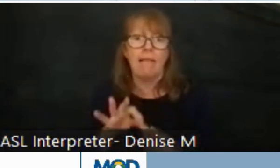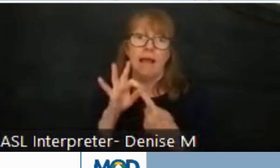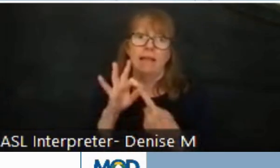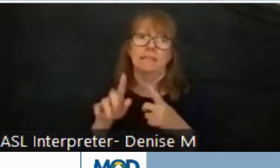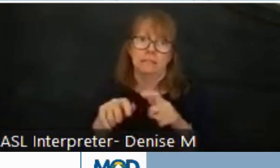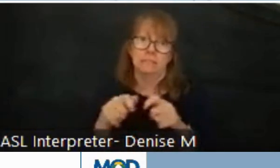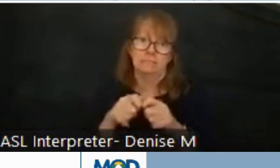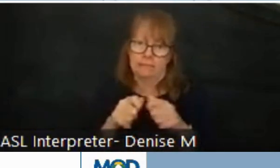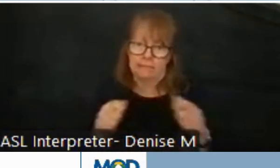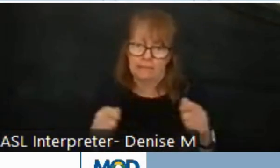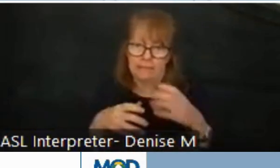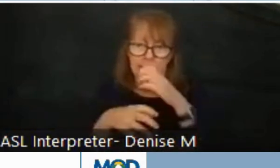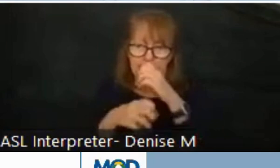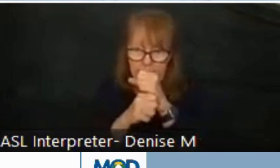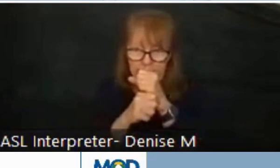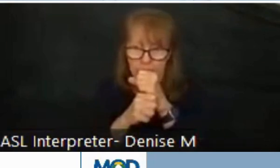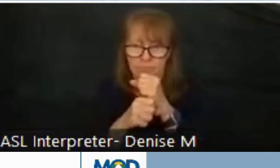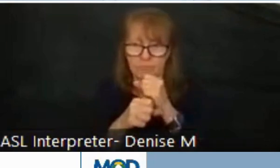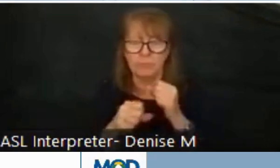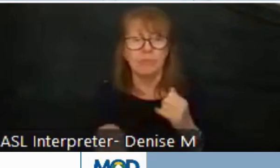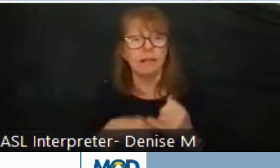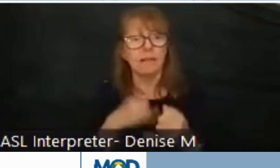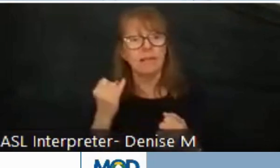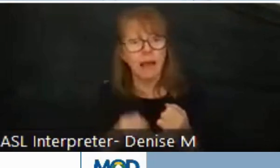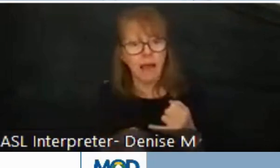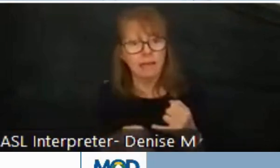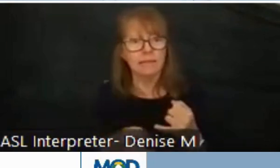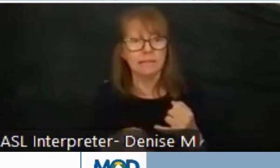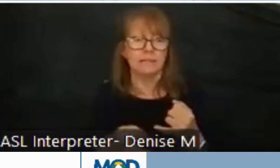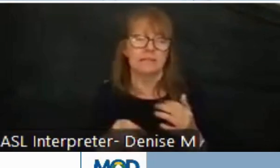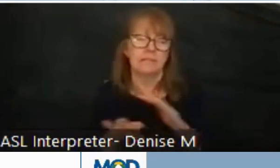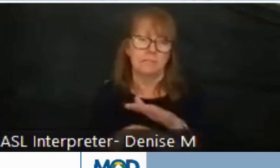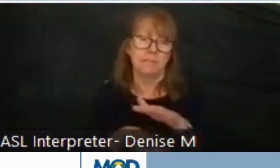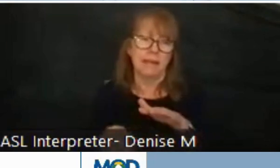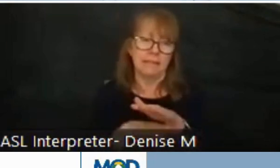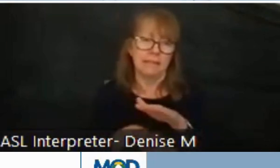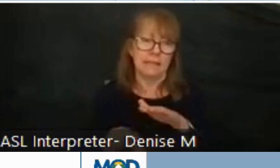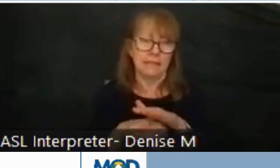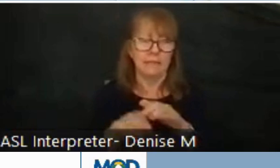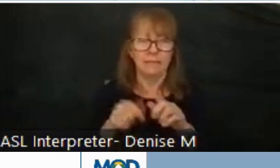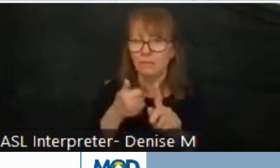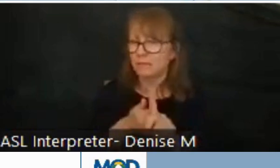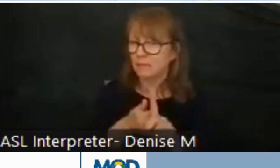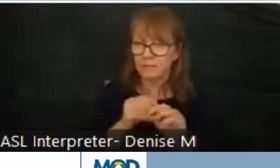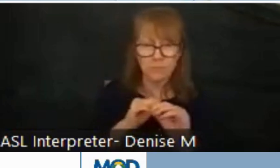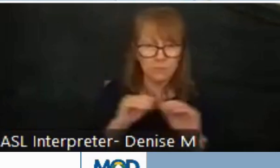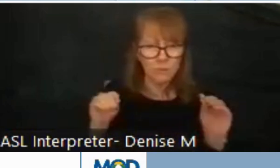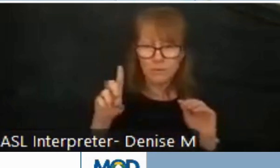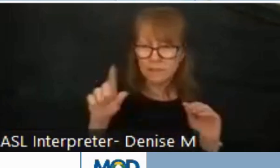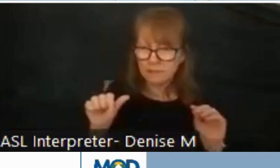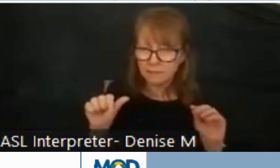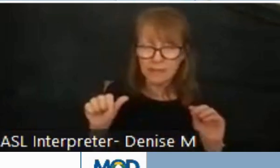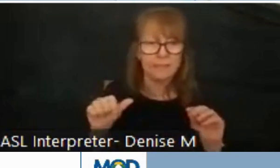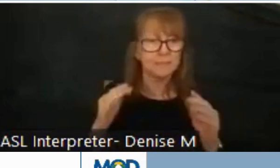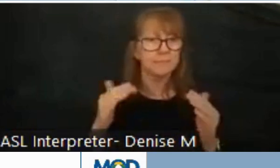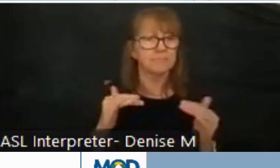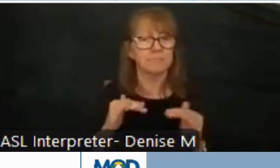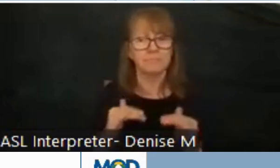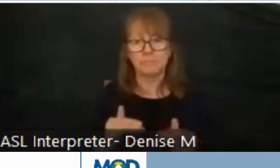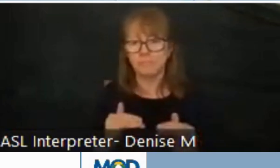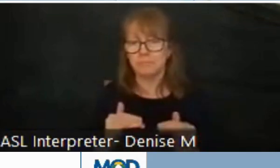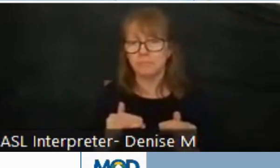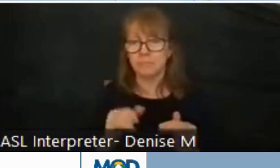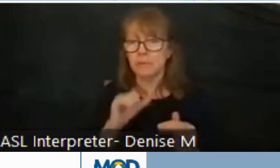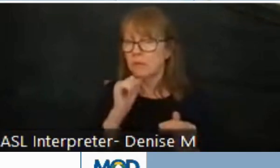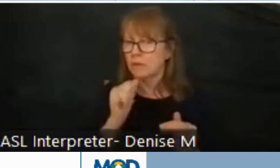Lastly is the most basic one. If you do not have a disability or you're not facing an obstacle